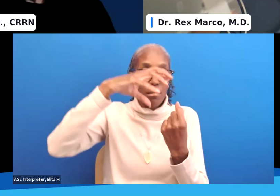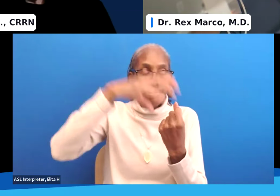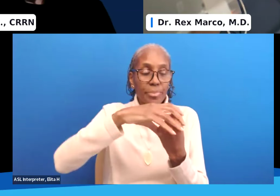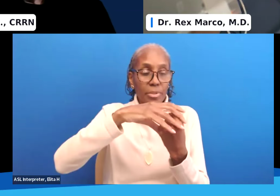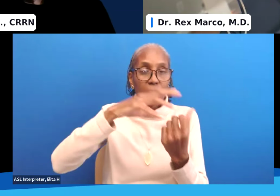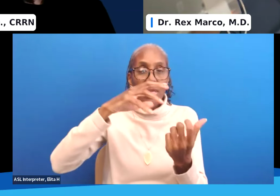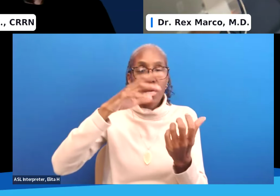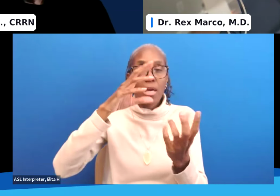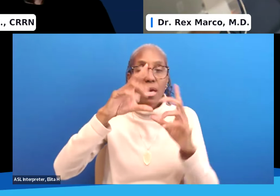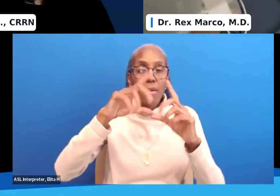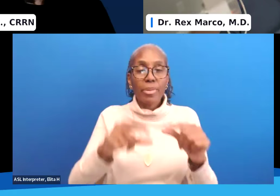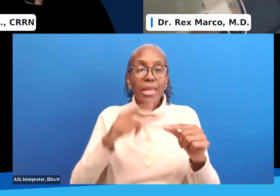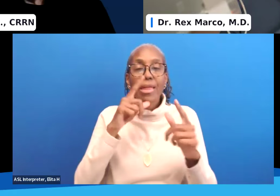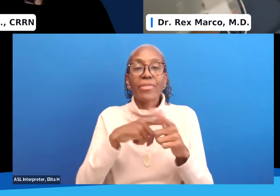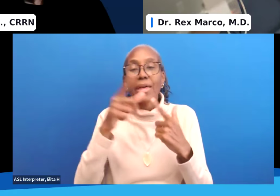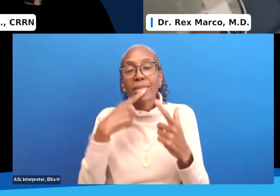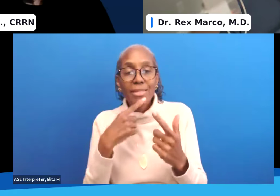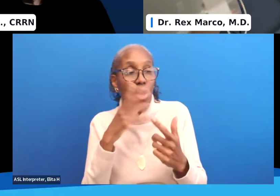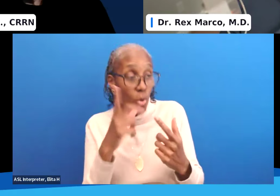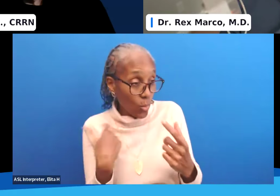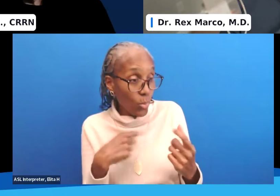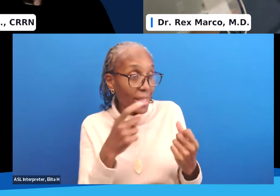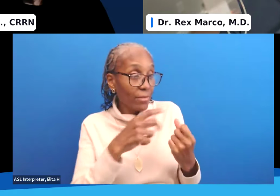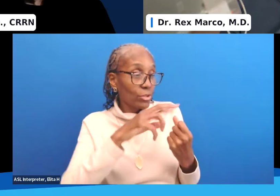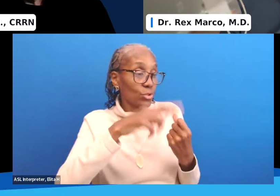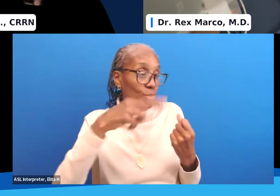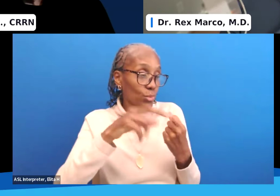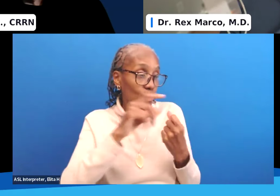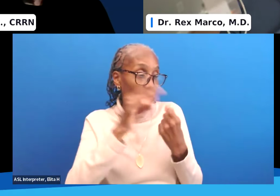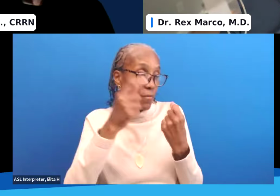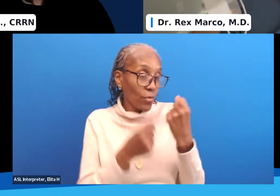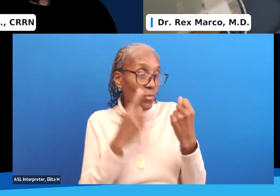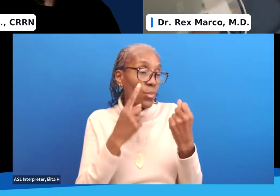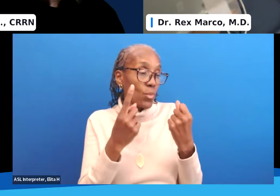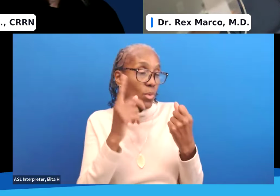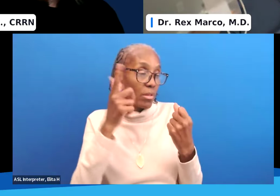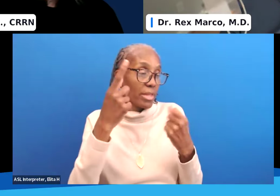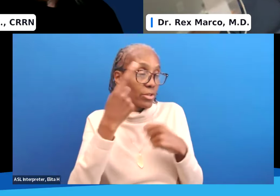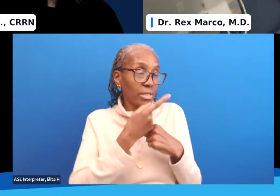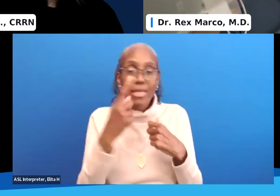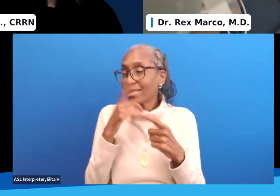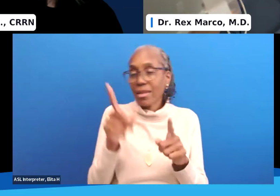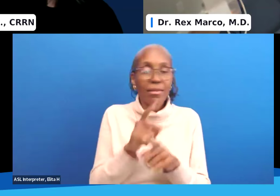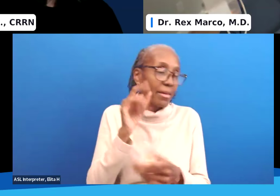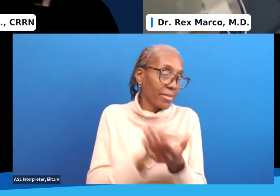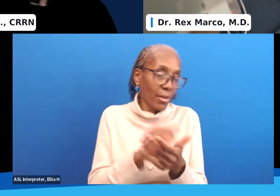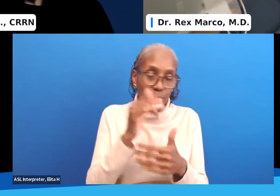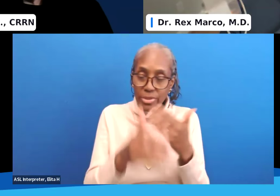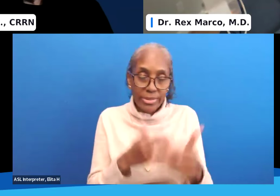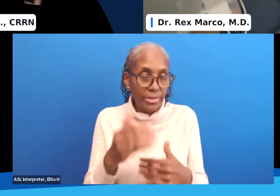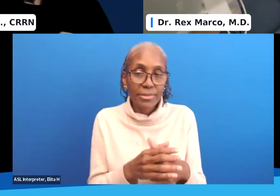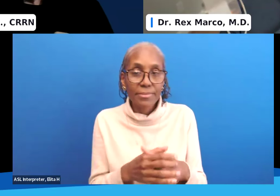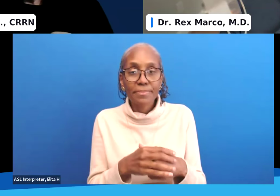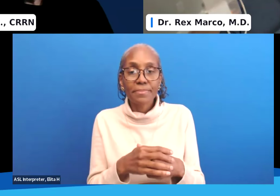of time, oh, we have to take those screws out at a later date if they've screwed your bone together. It's not like that process. It's